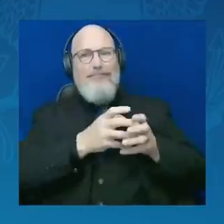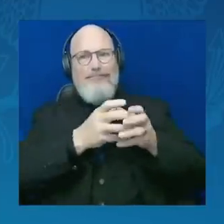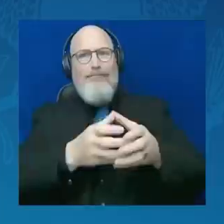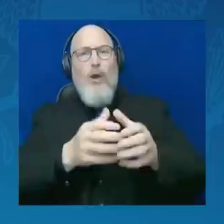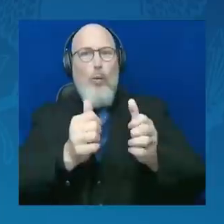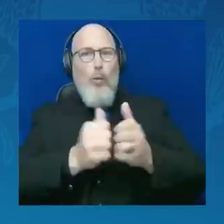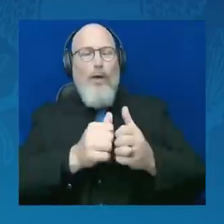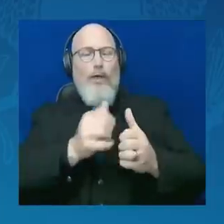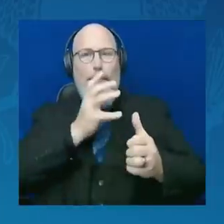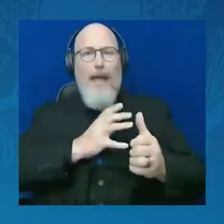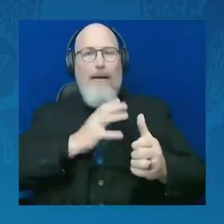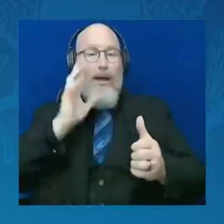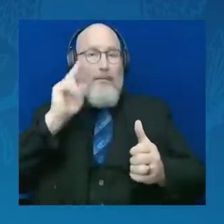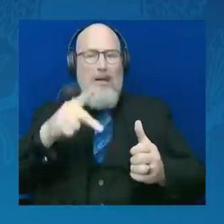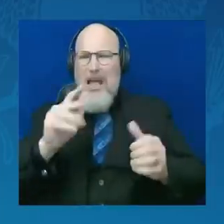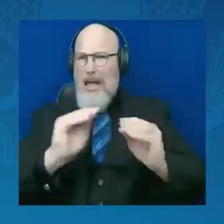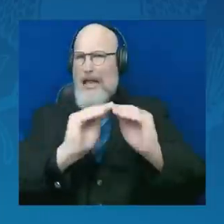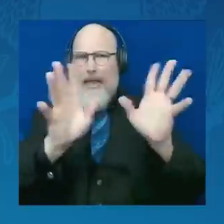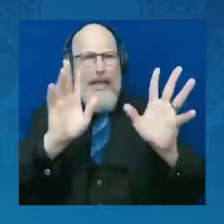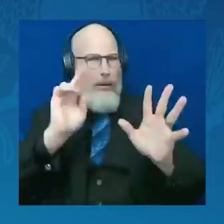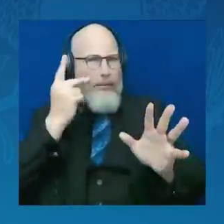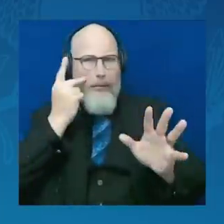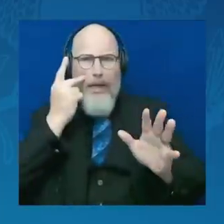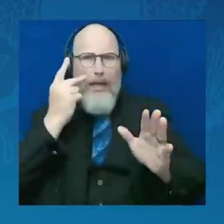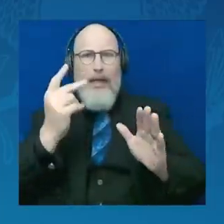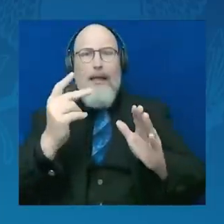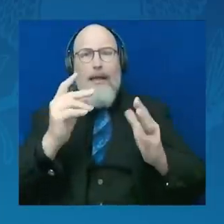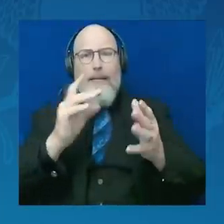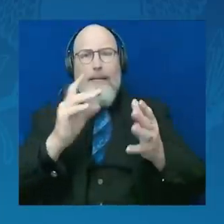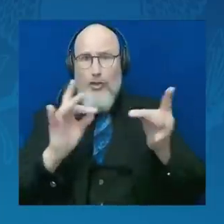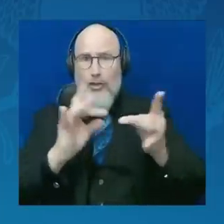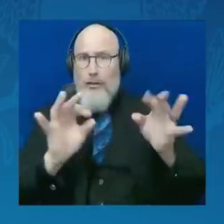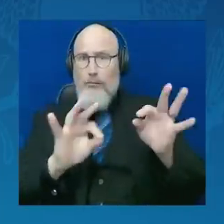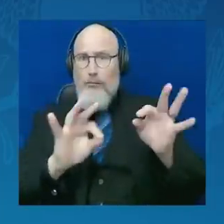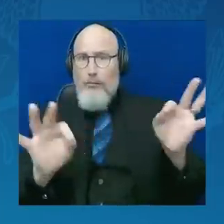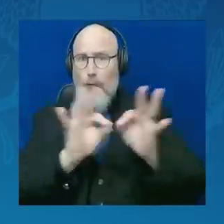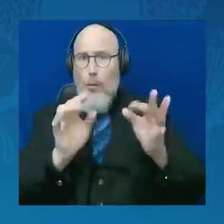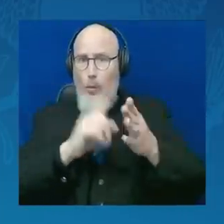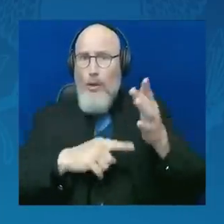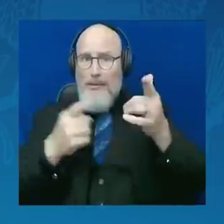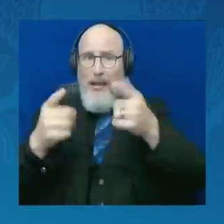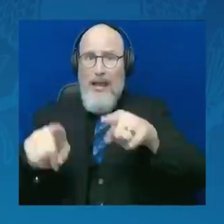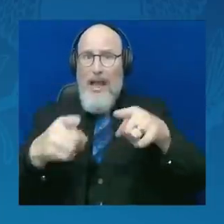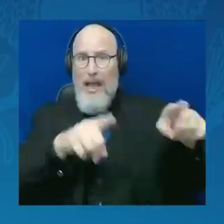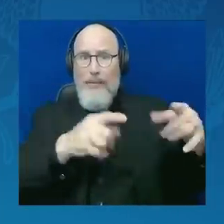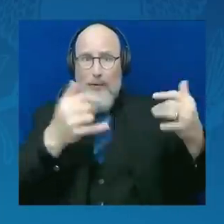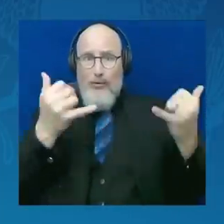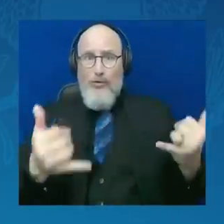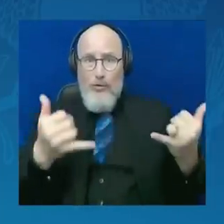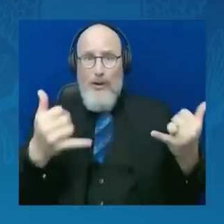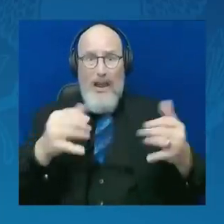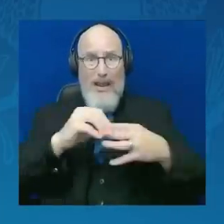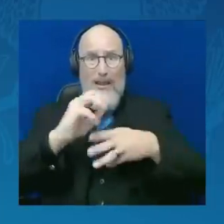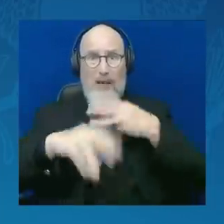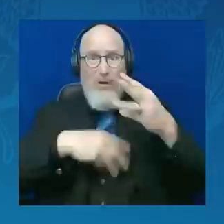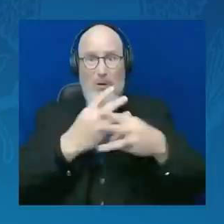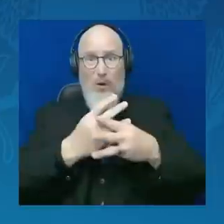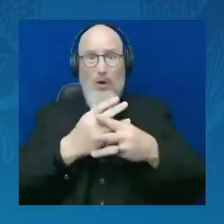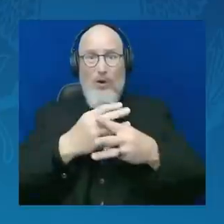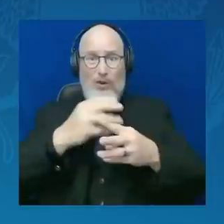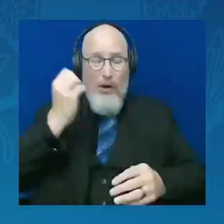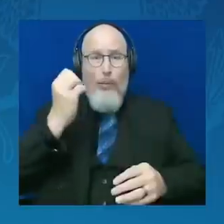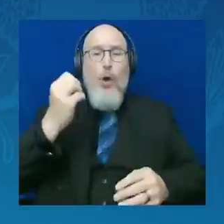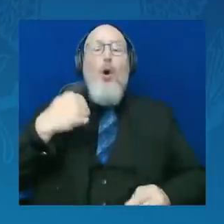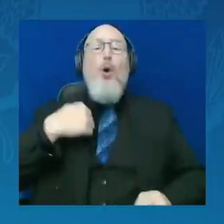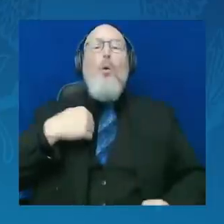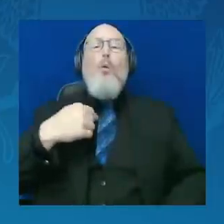most important things are happening today on the global stage in Europe. We have to rescue Ukraine. All of us are acutely